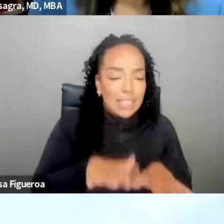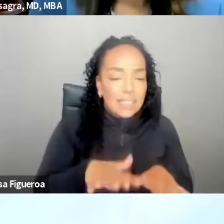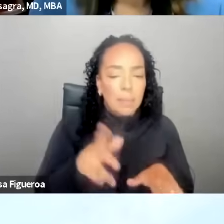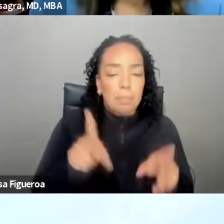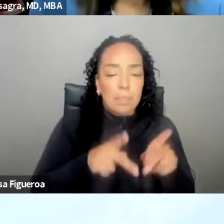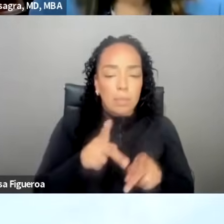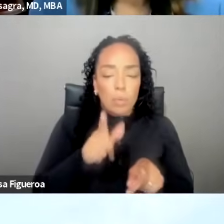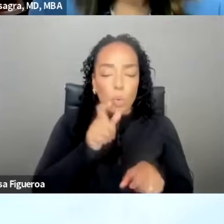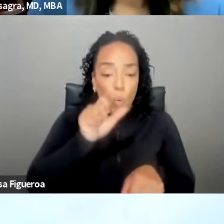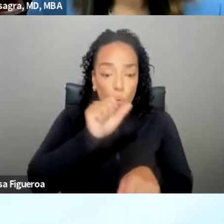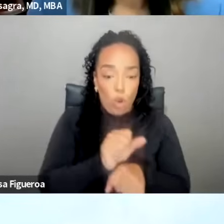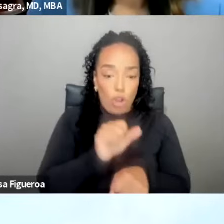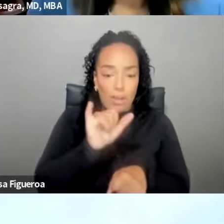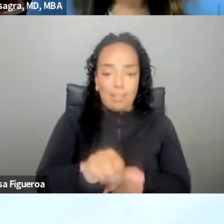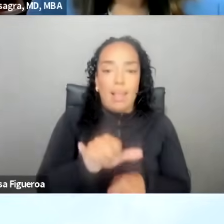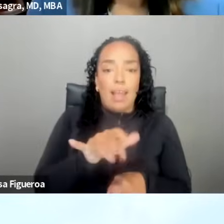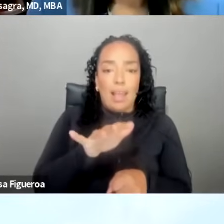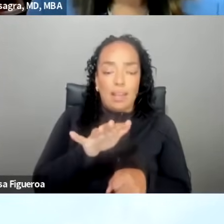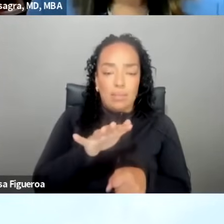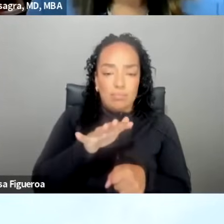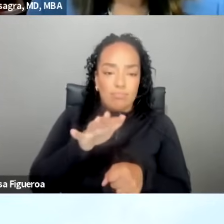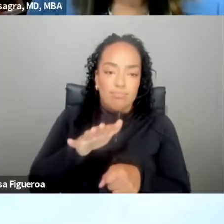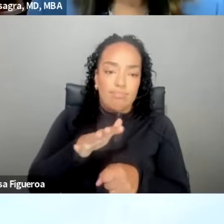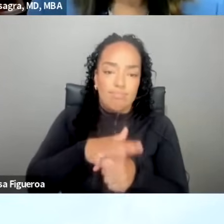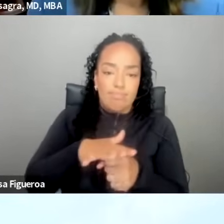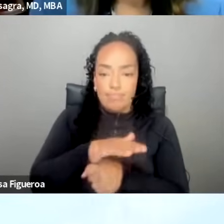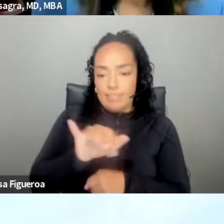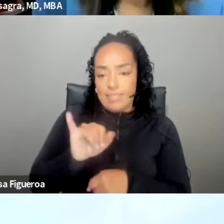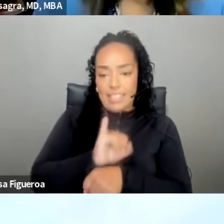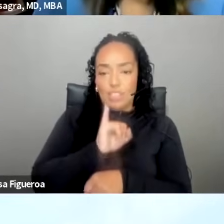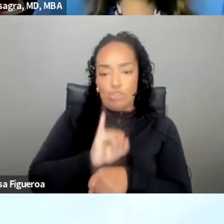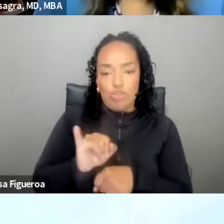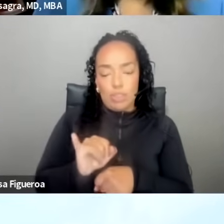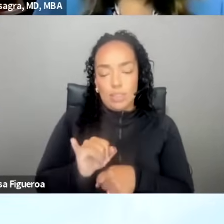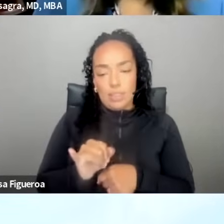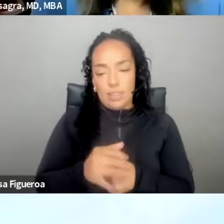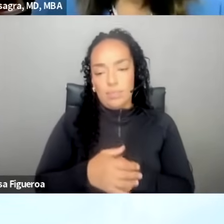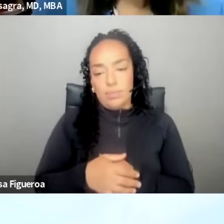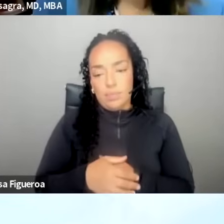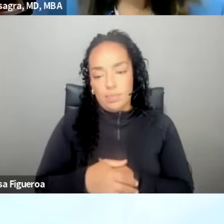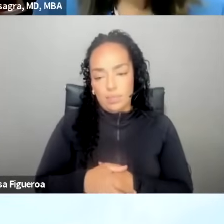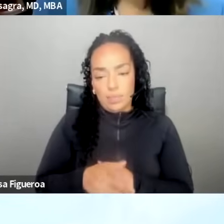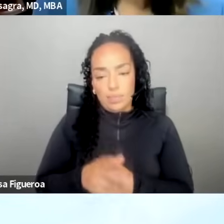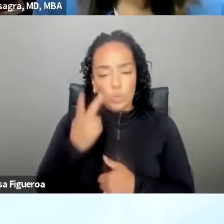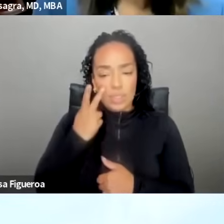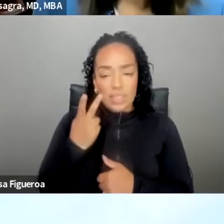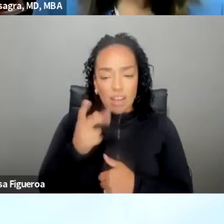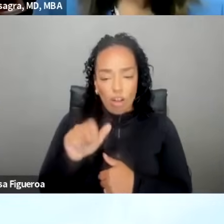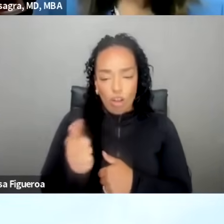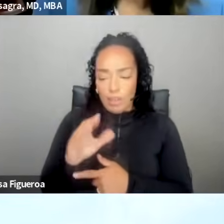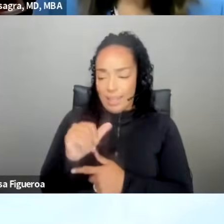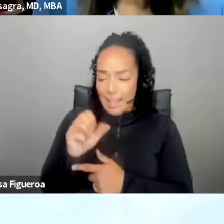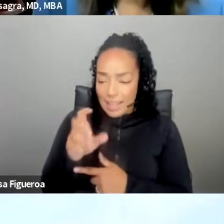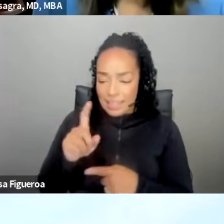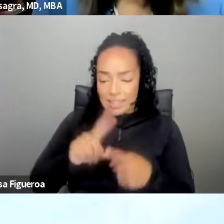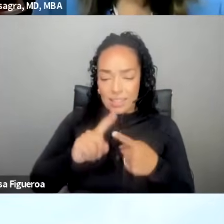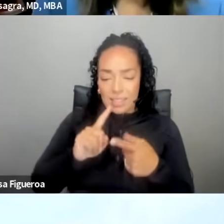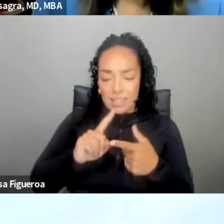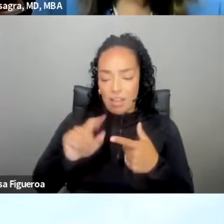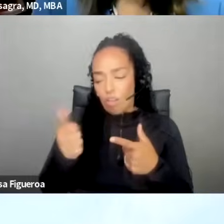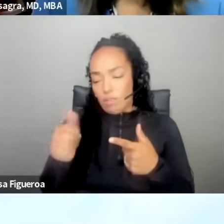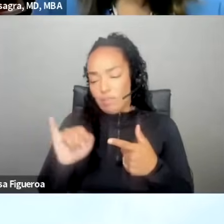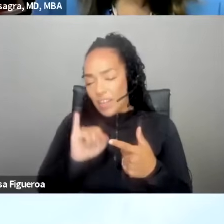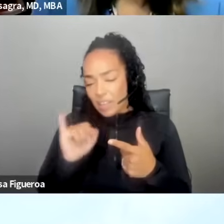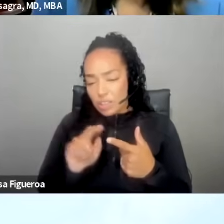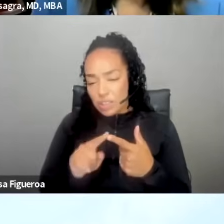this industry and knowing whether we're seeing asymptomatic cases, we're seeing other infections? Because there seem to be reports of